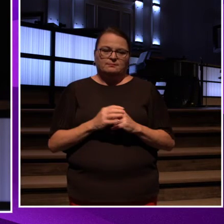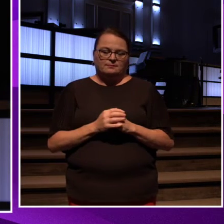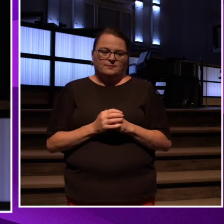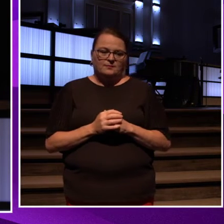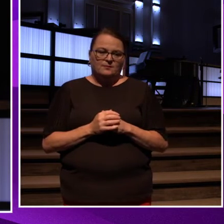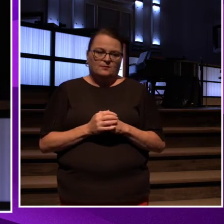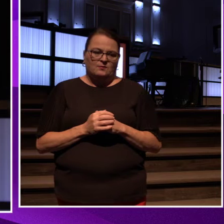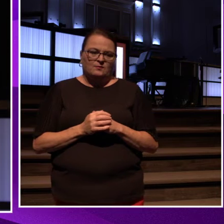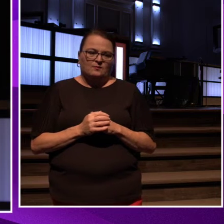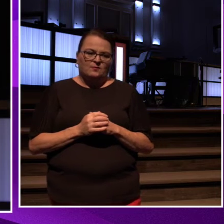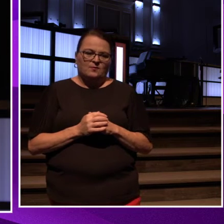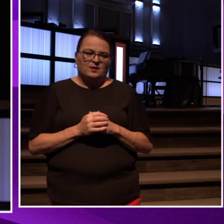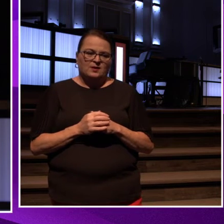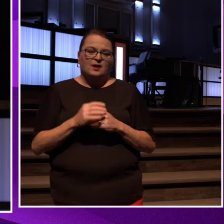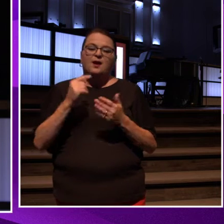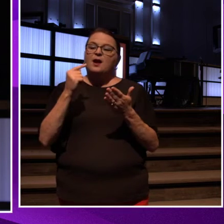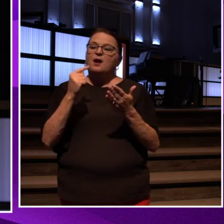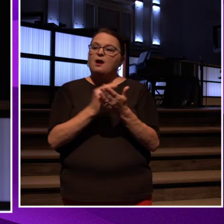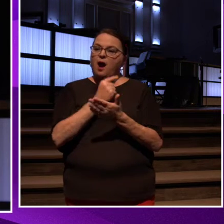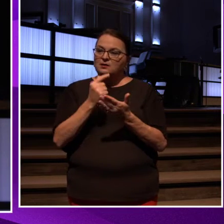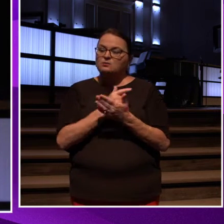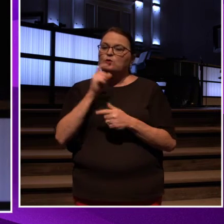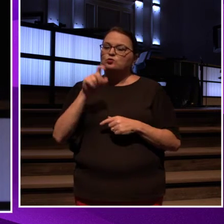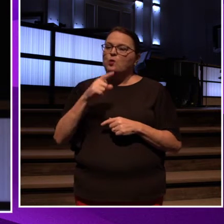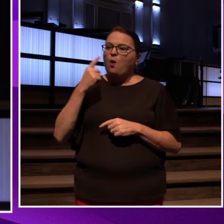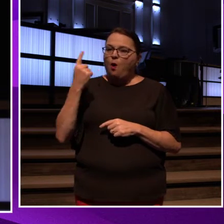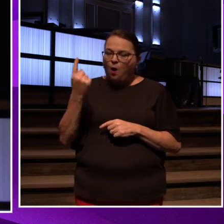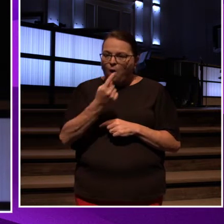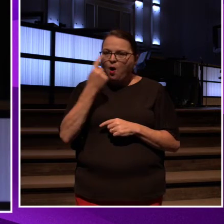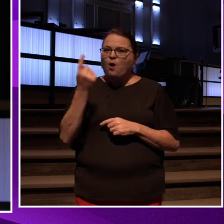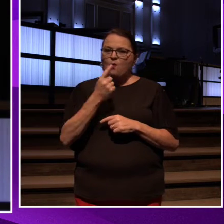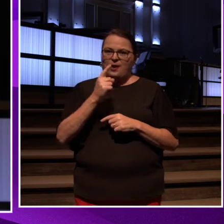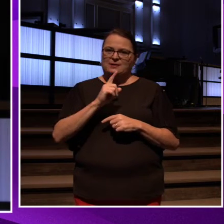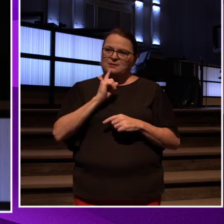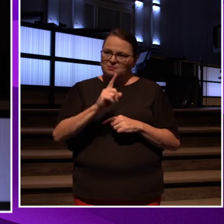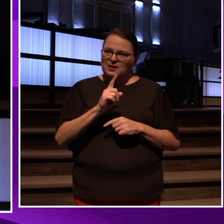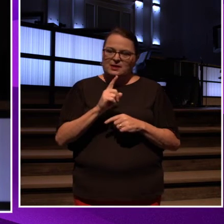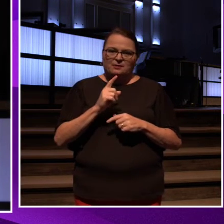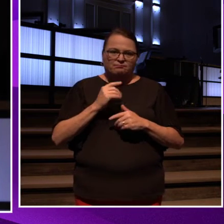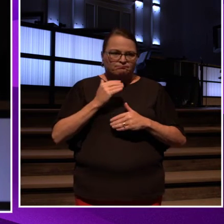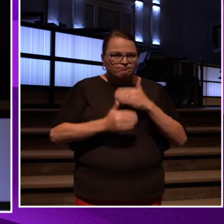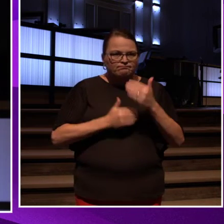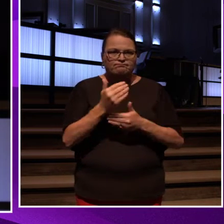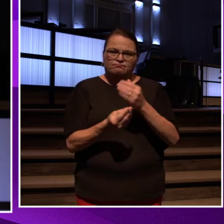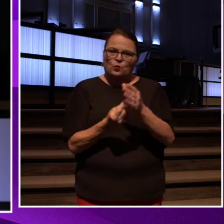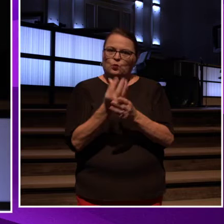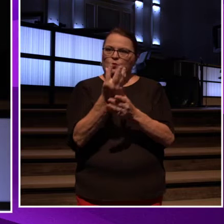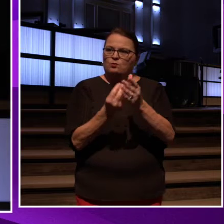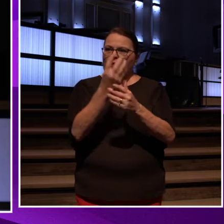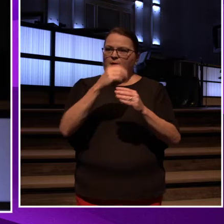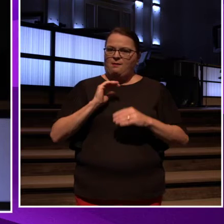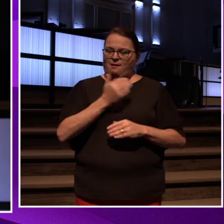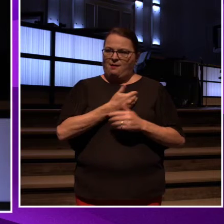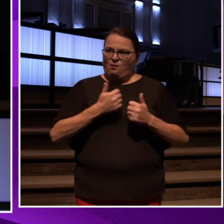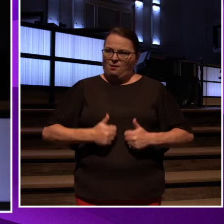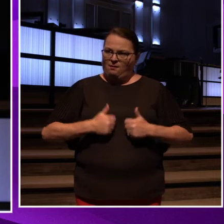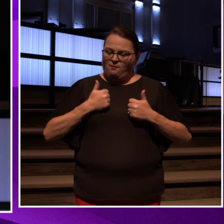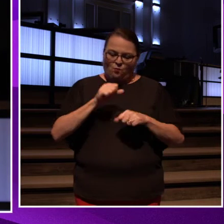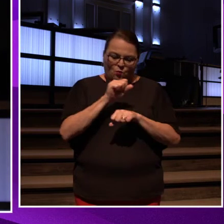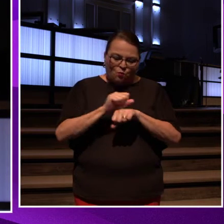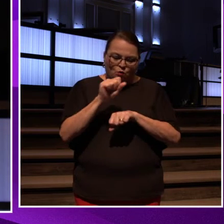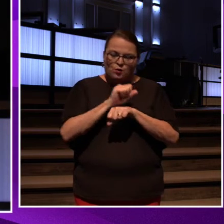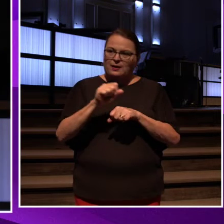The gospel should always be on the move in our lives, working in us